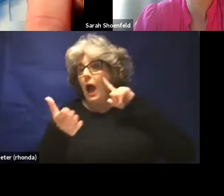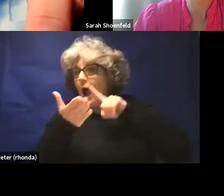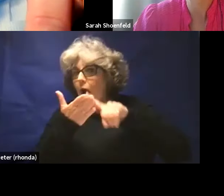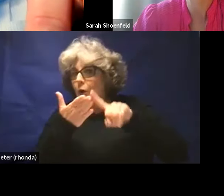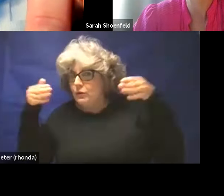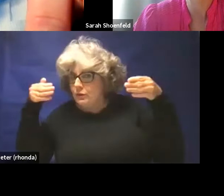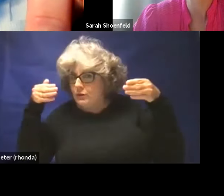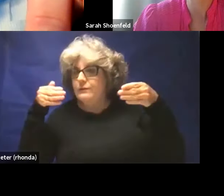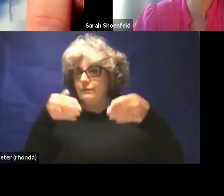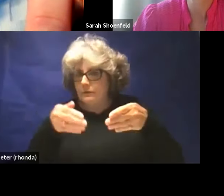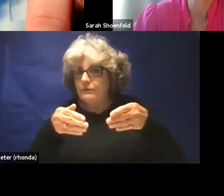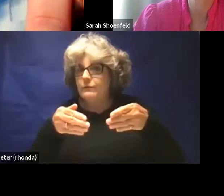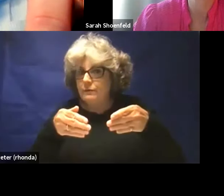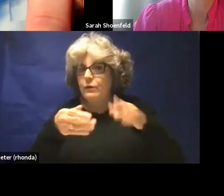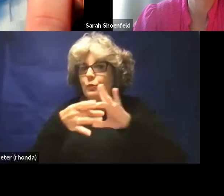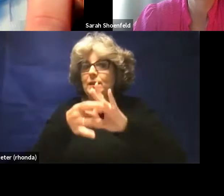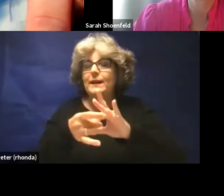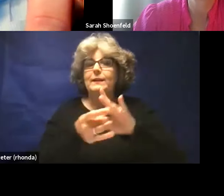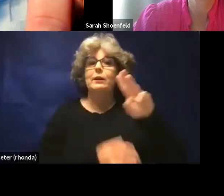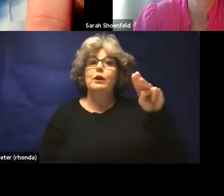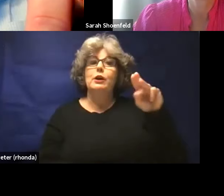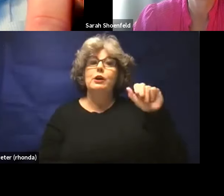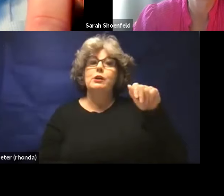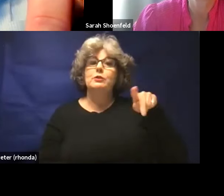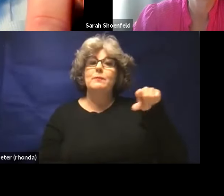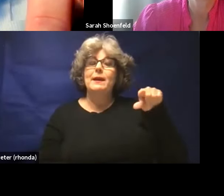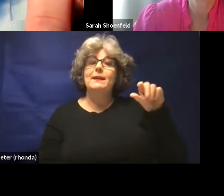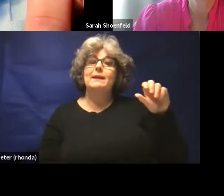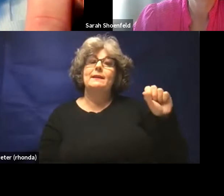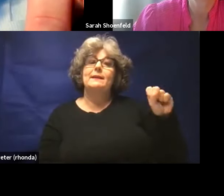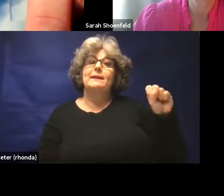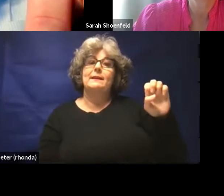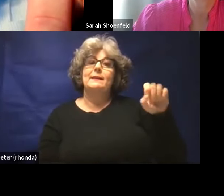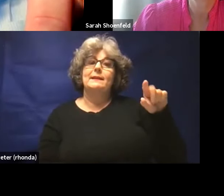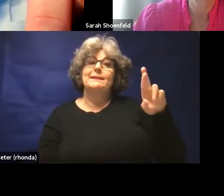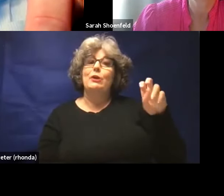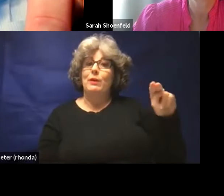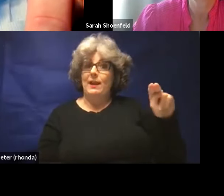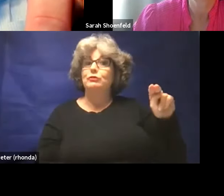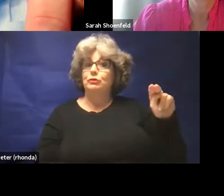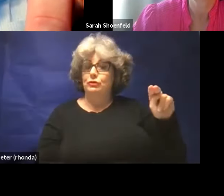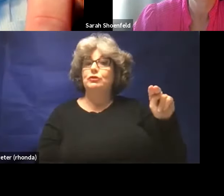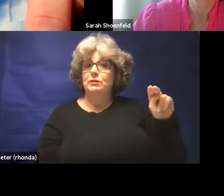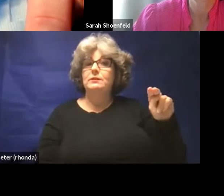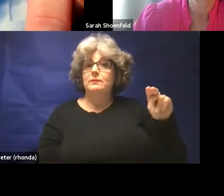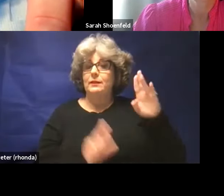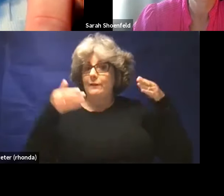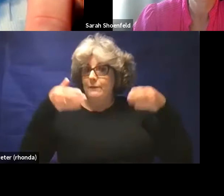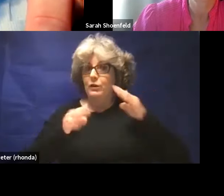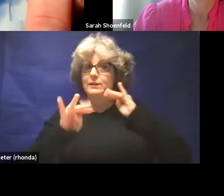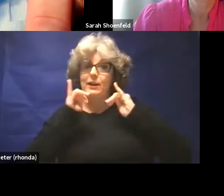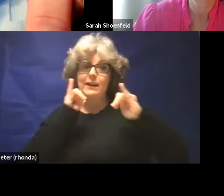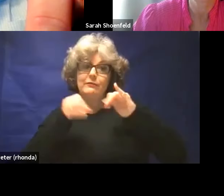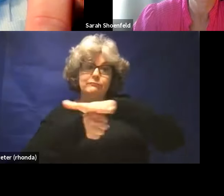is related to mapping segregation, and we focus on the neighborhoods we focus our interviews